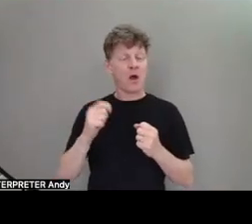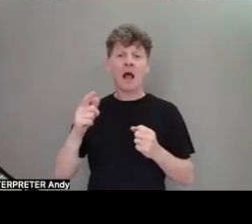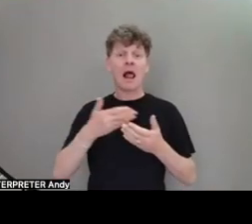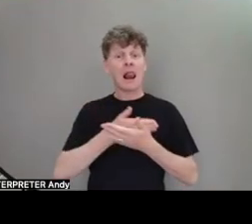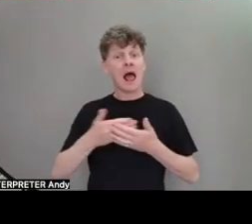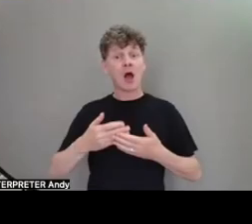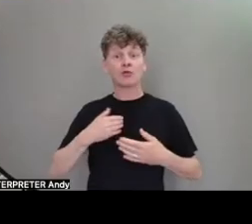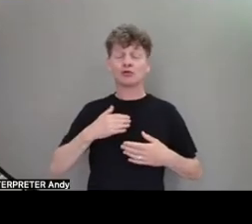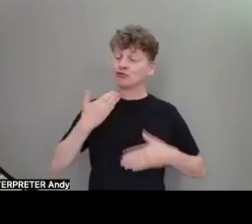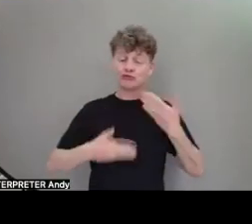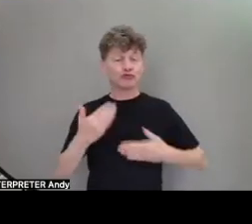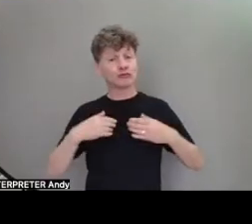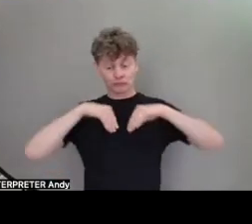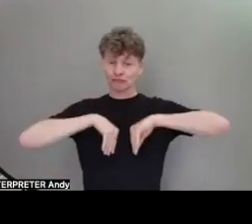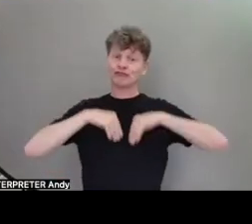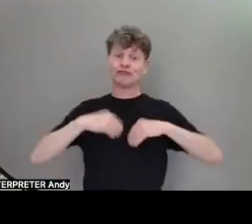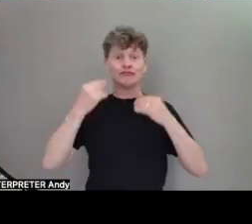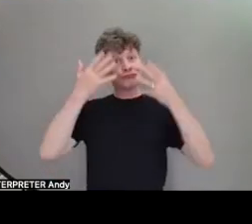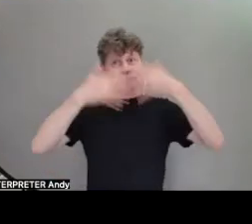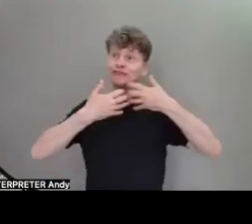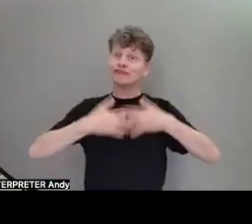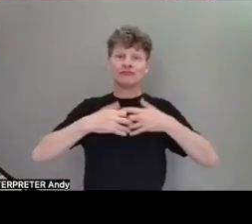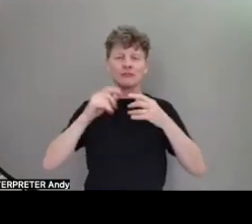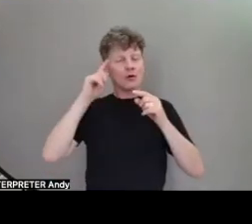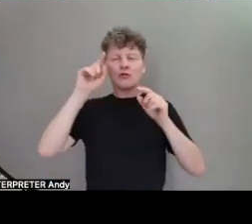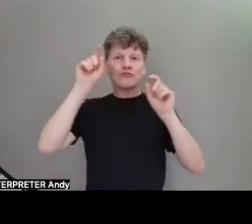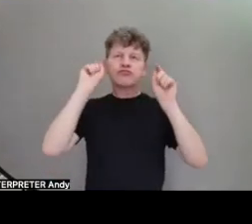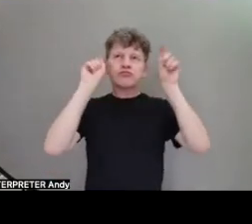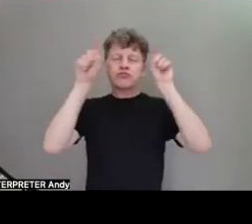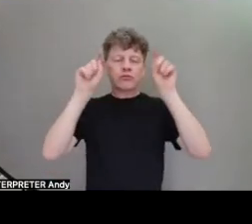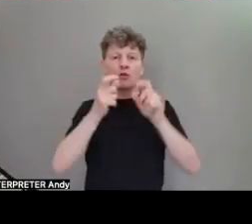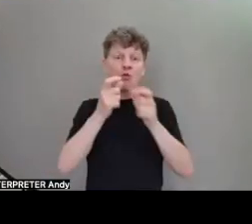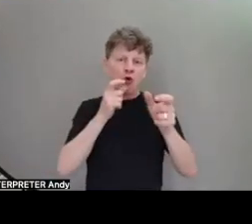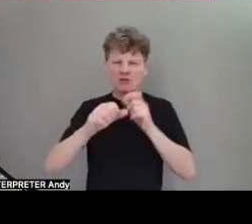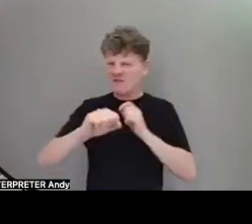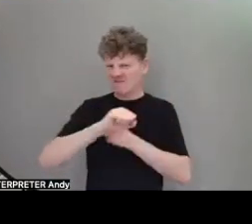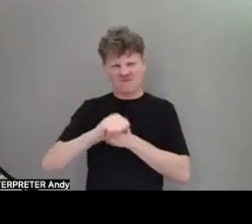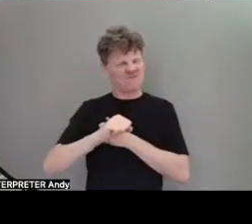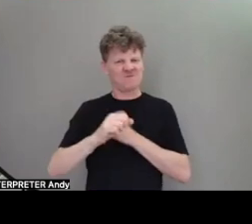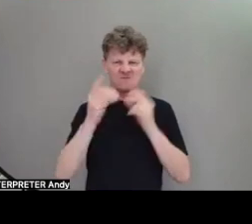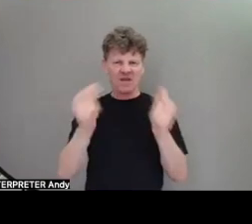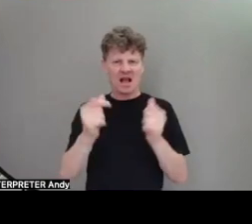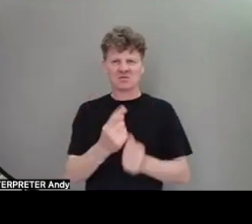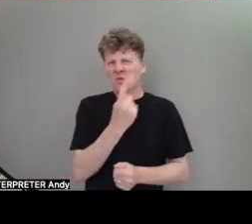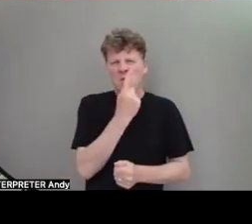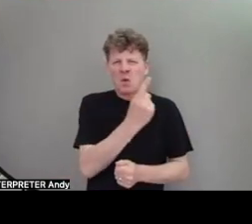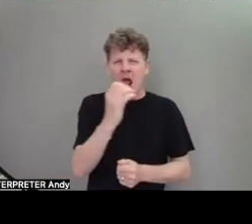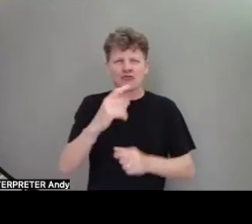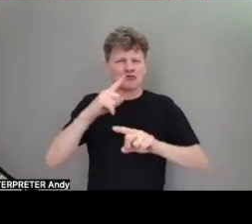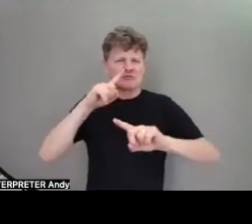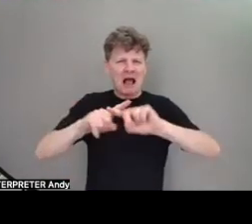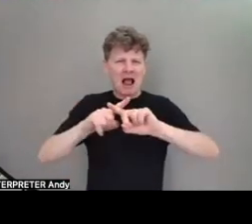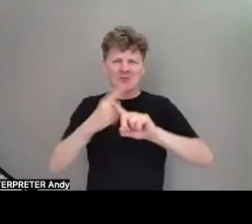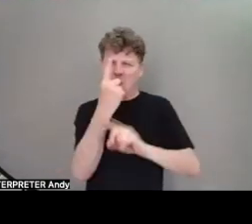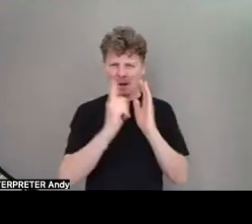words or concepts incredibly fast, in the order of 100 times per minute. So this fluency